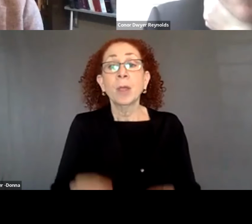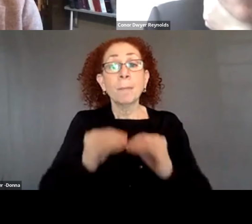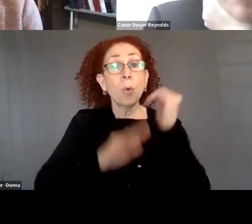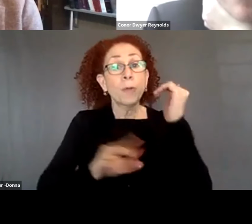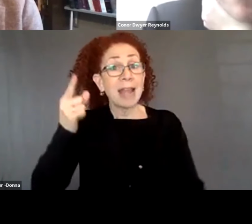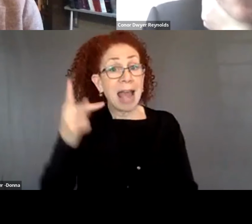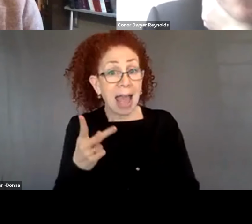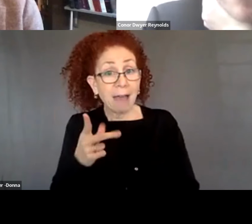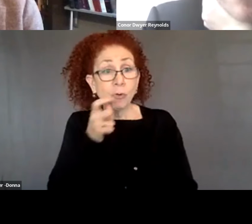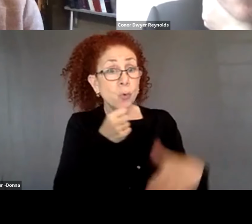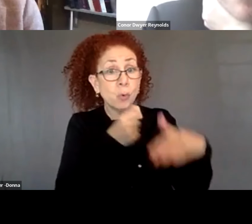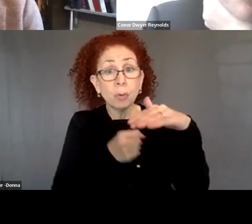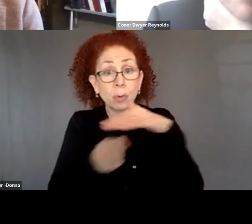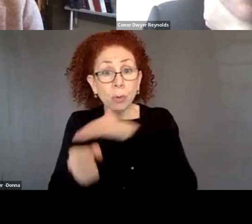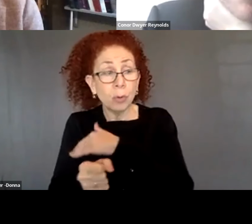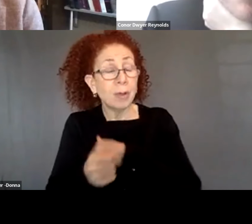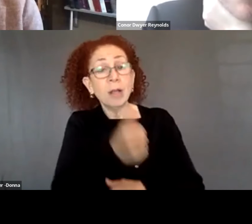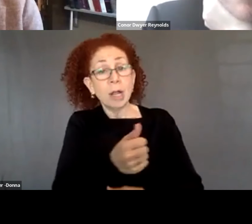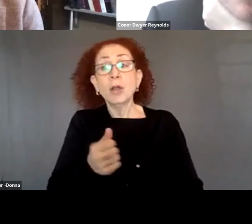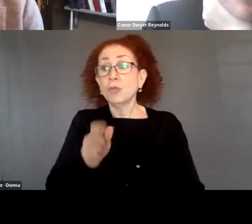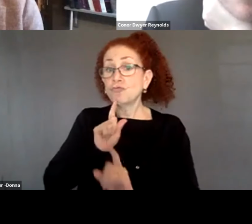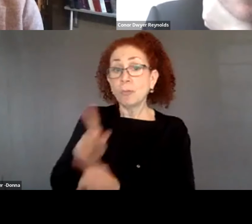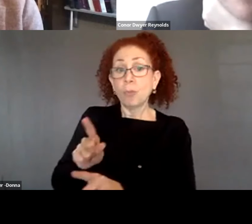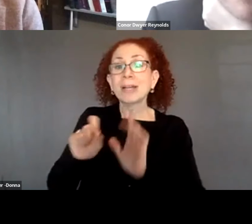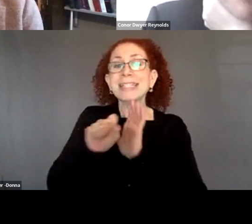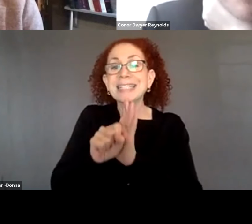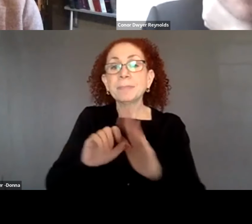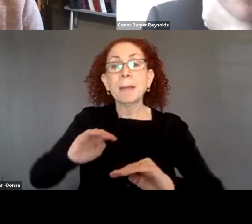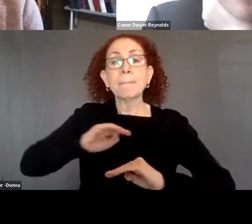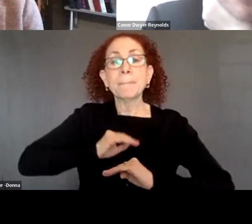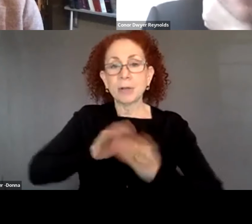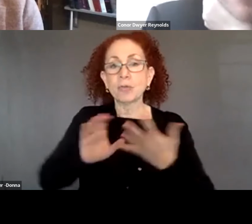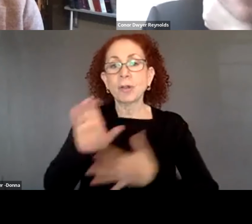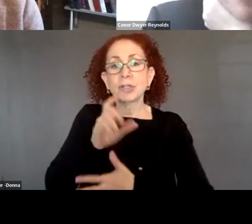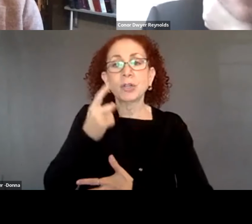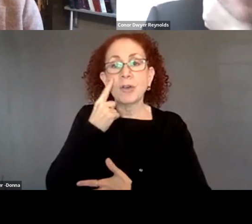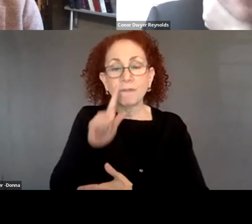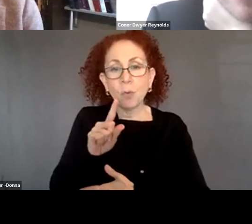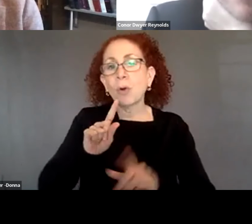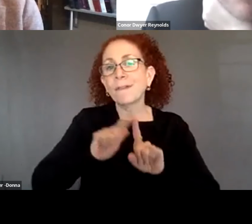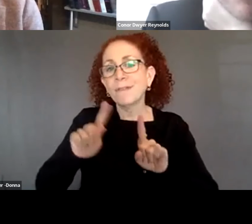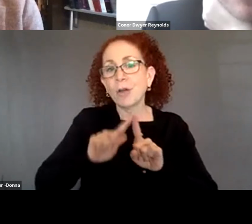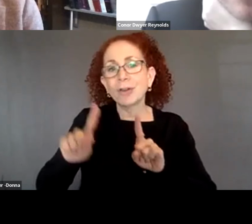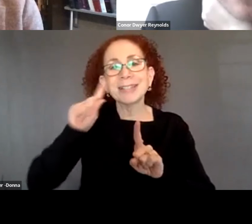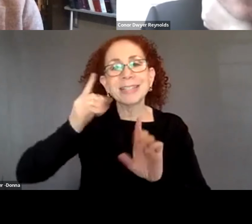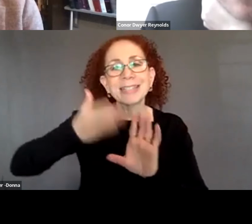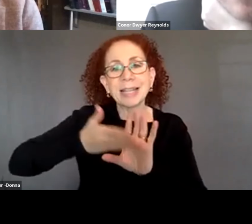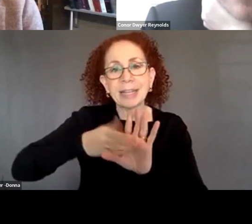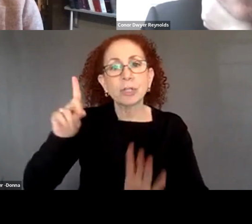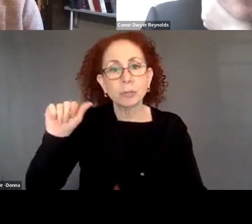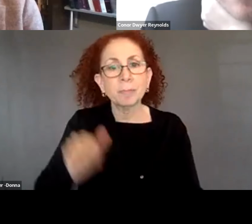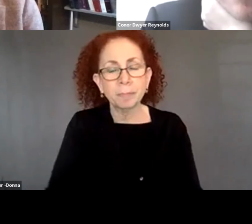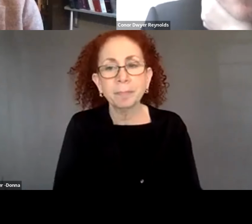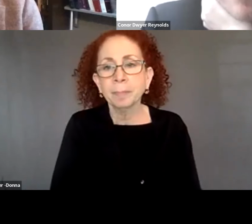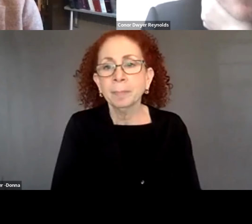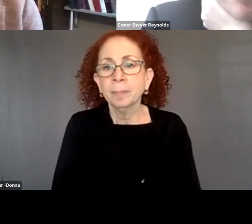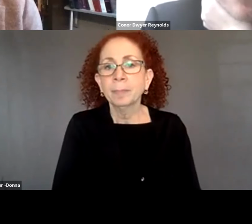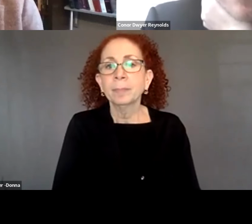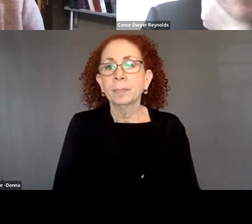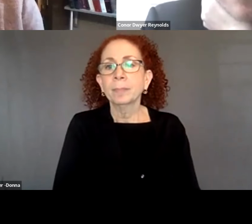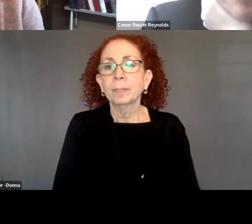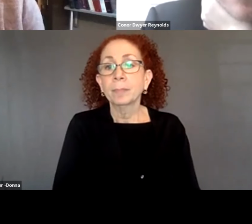the incarcerated people reported symptoms that meet the criteria for various psychiatric disabilities. And